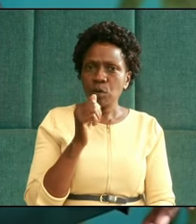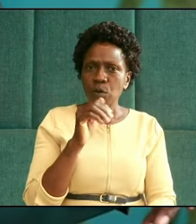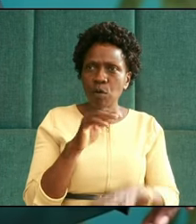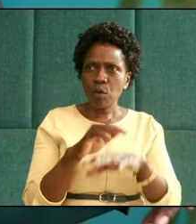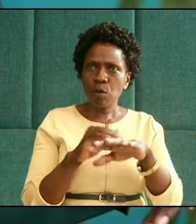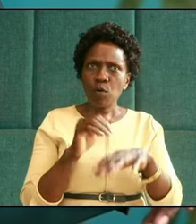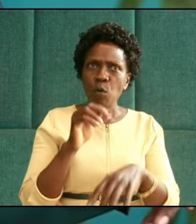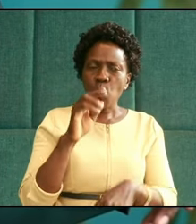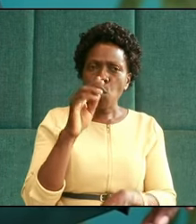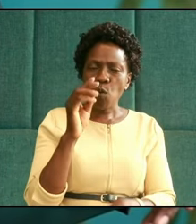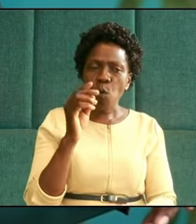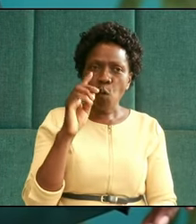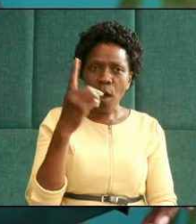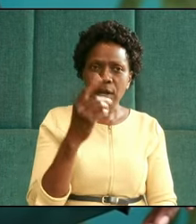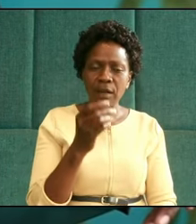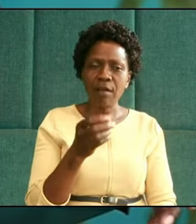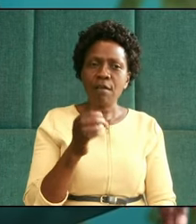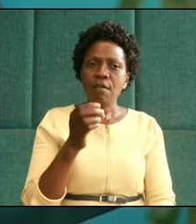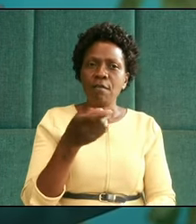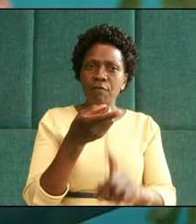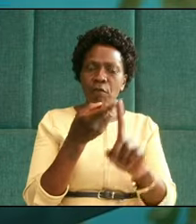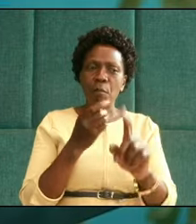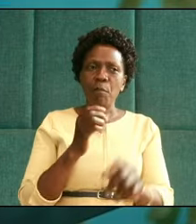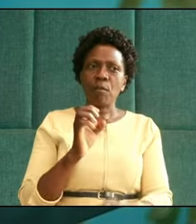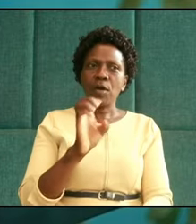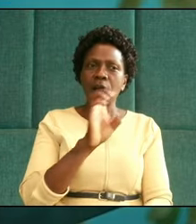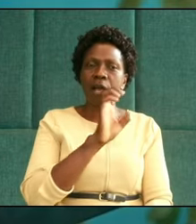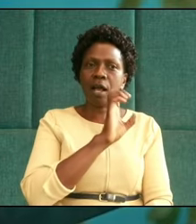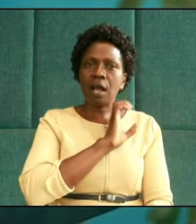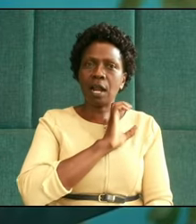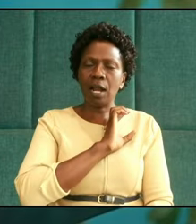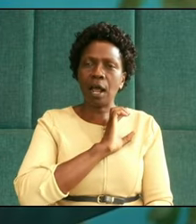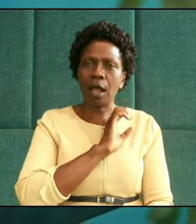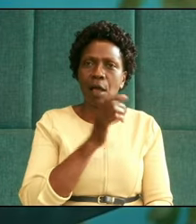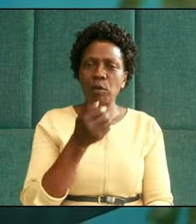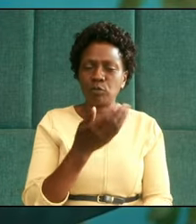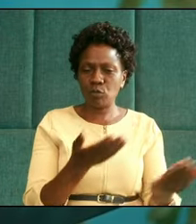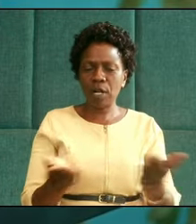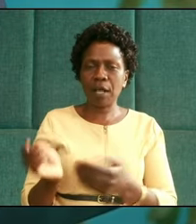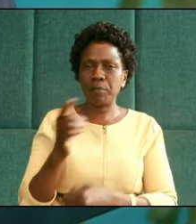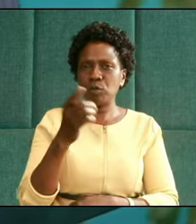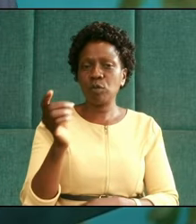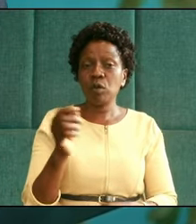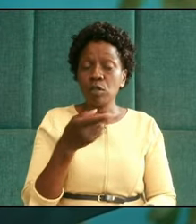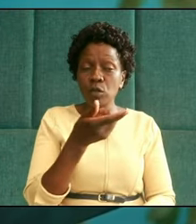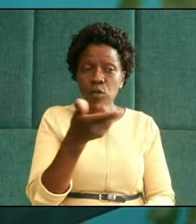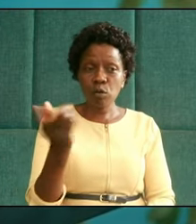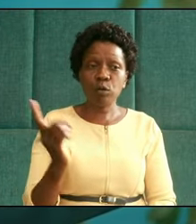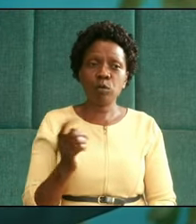Canada. We want to welcome you. And those who are here today,